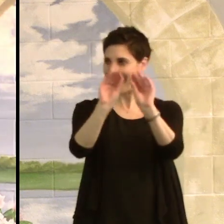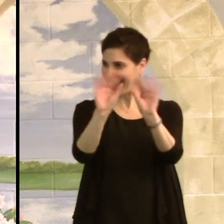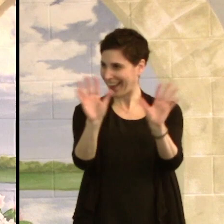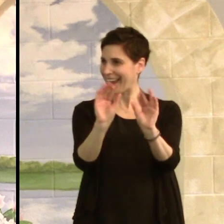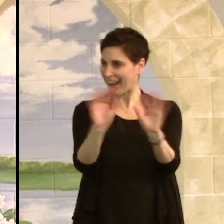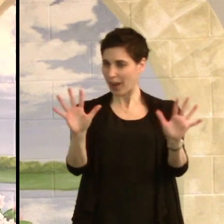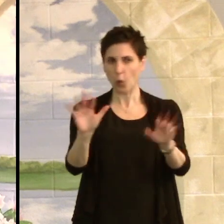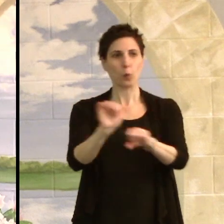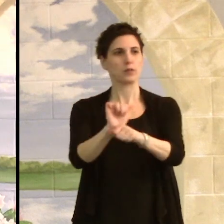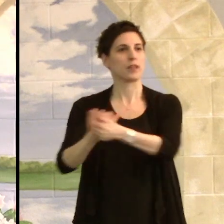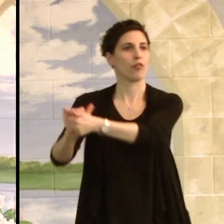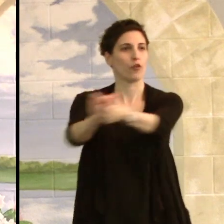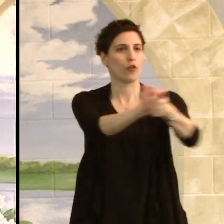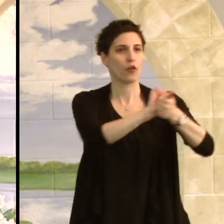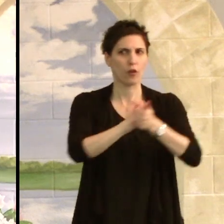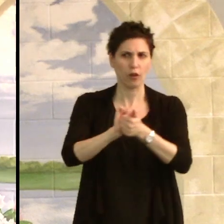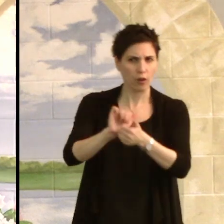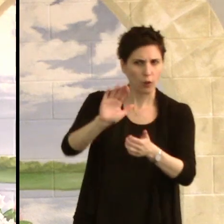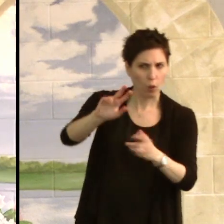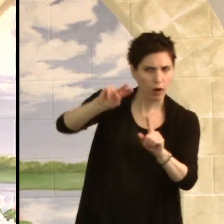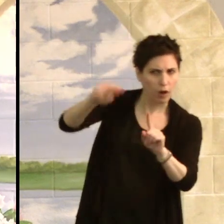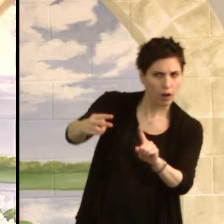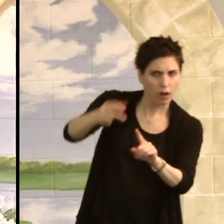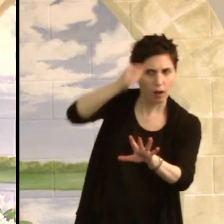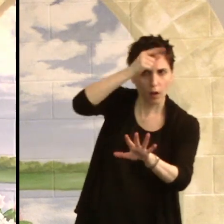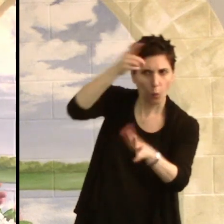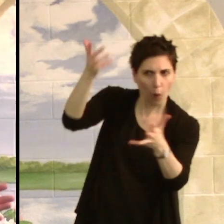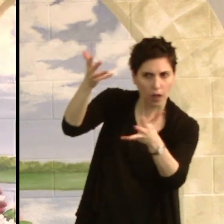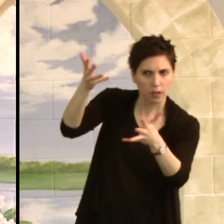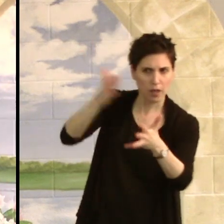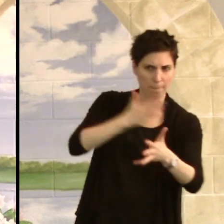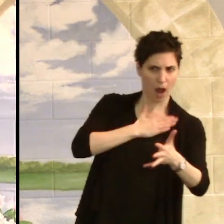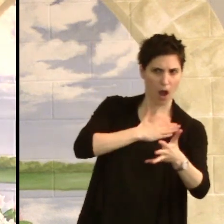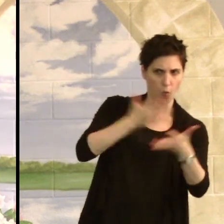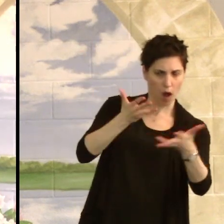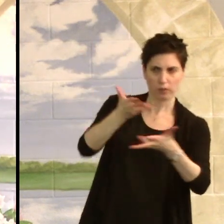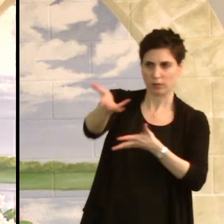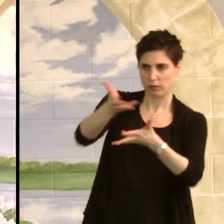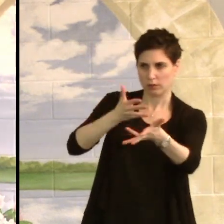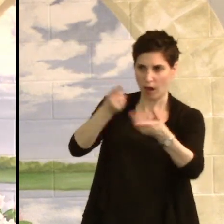to work together on this issue. Another big issue